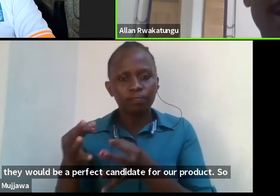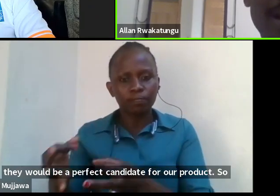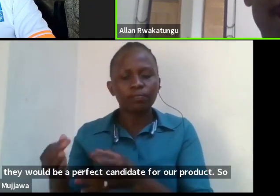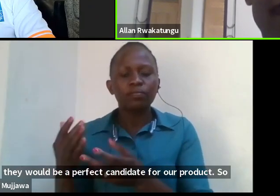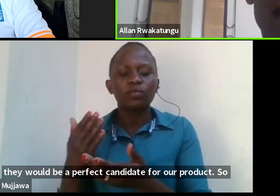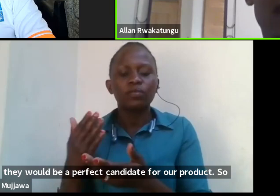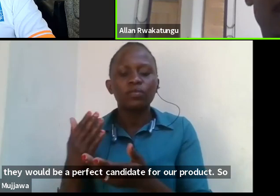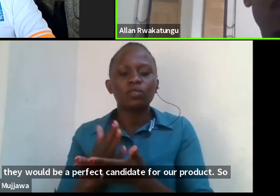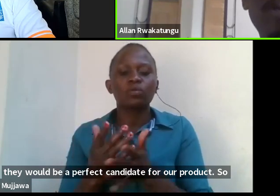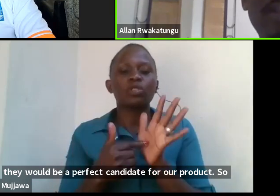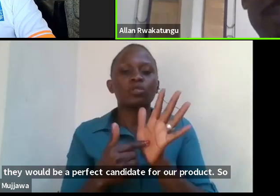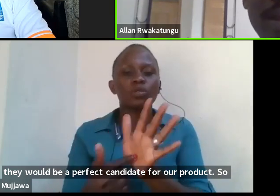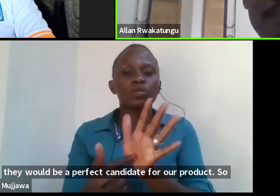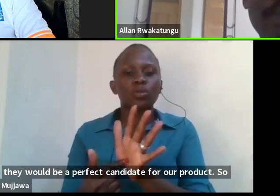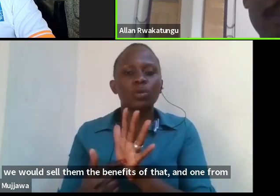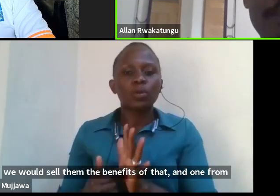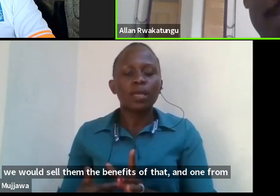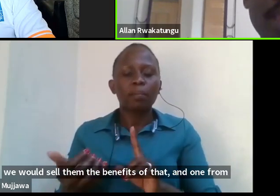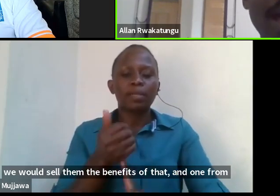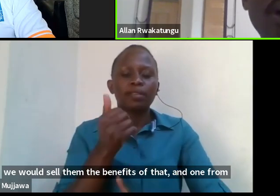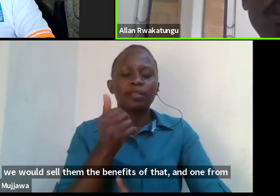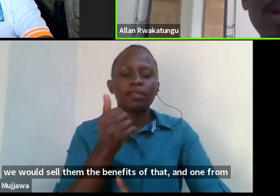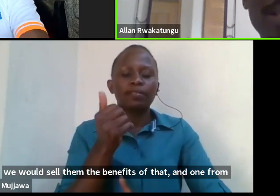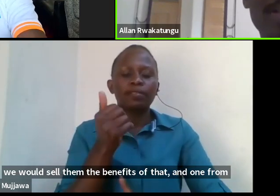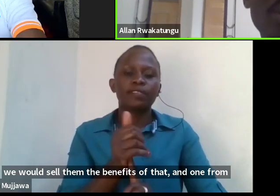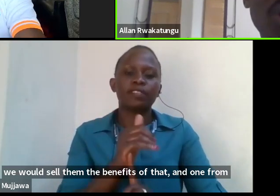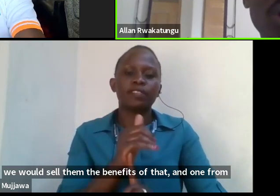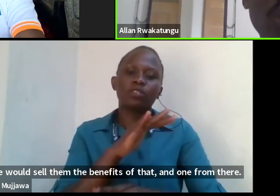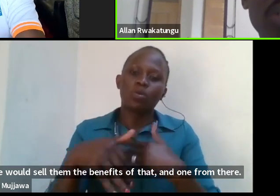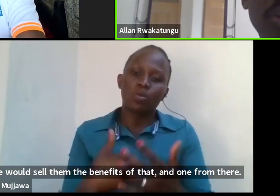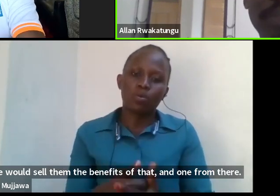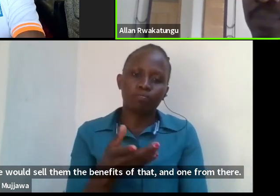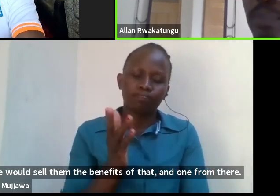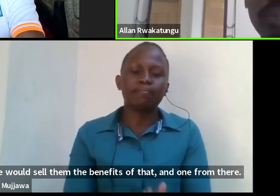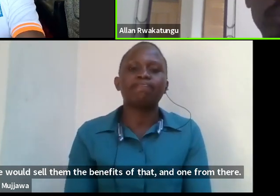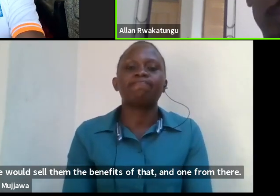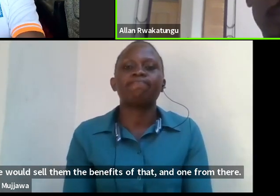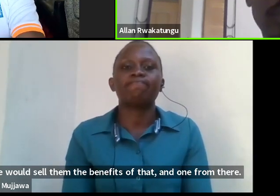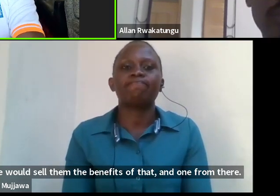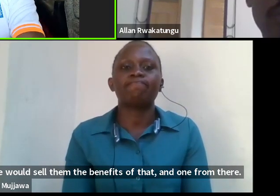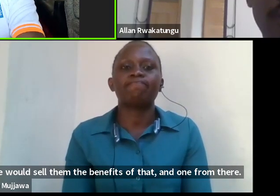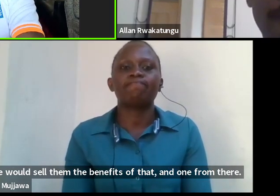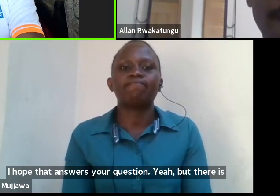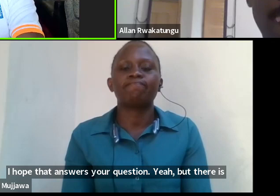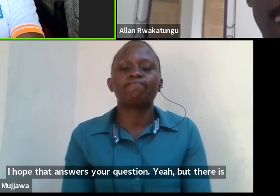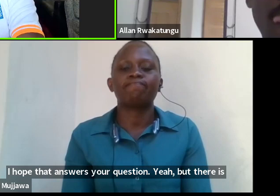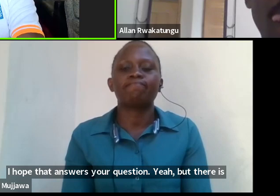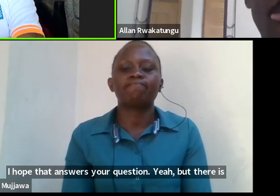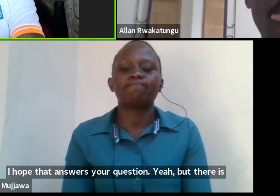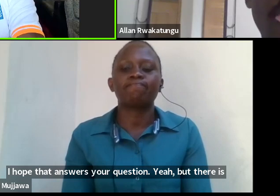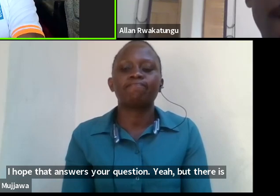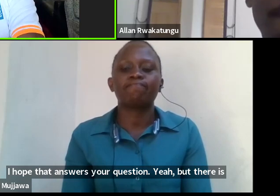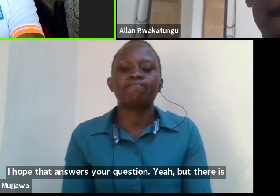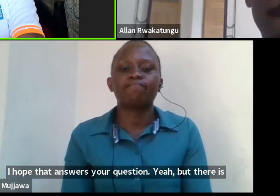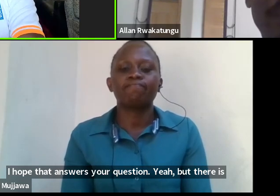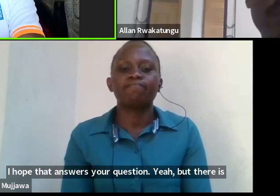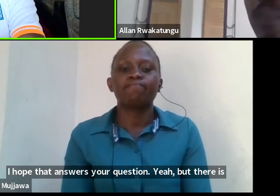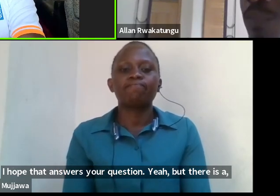of that and move on from there. I hope that answers your question. Yeah, but there is an interesting question here